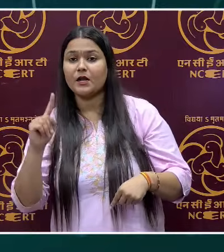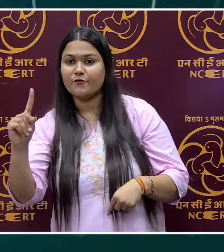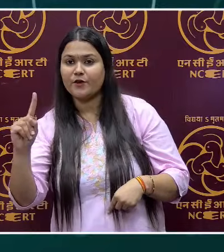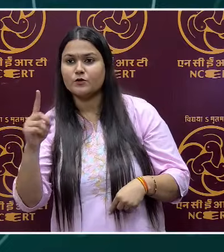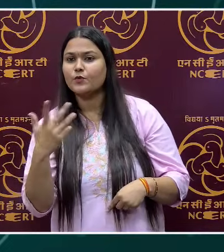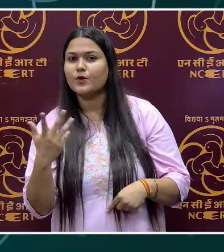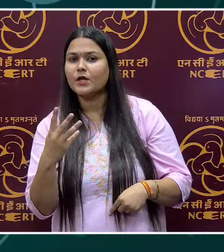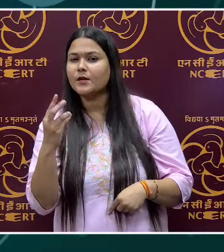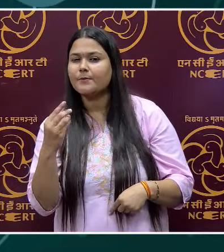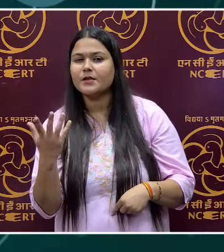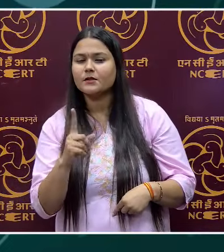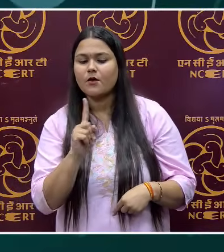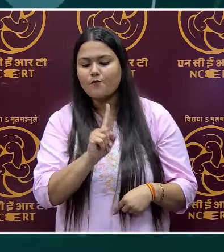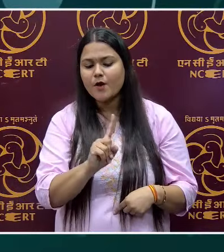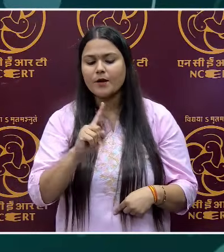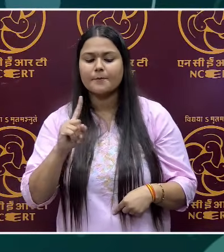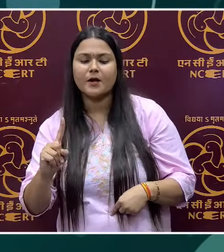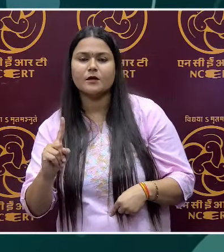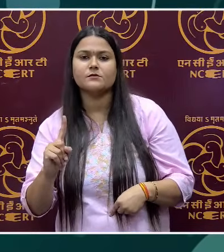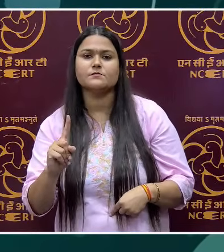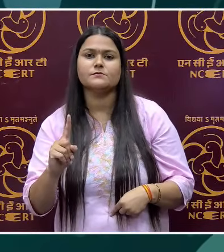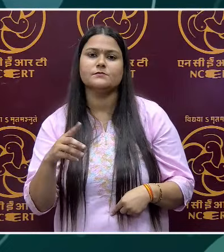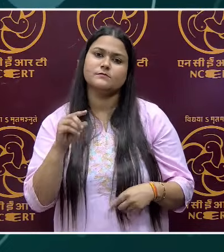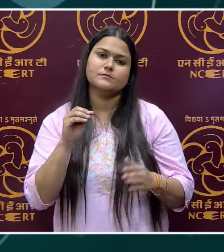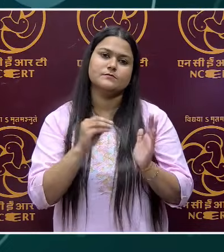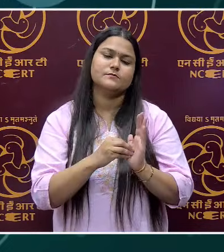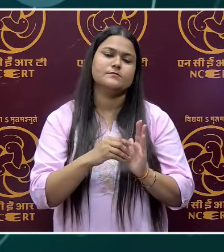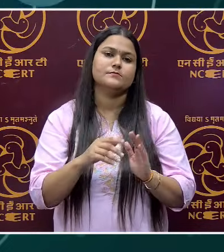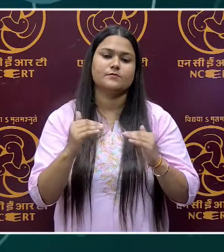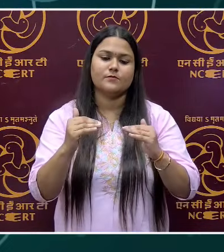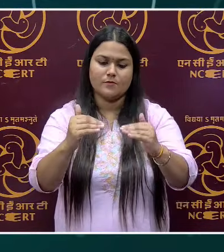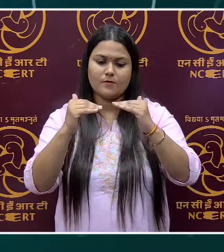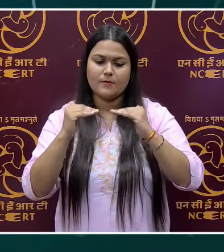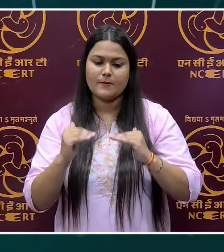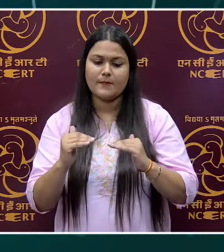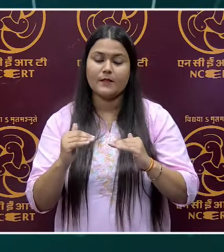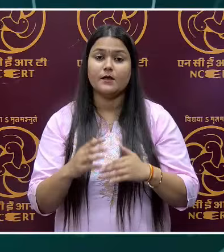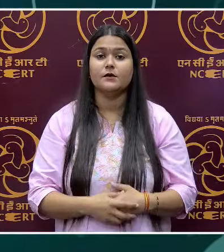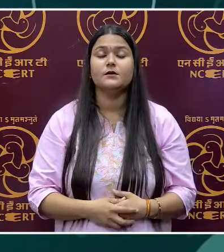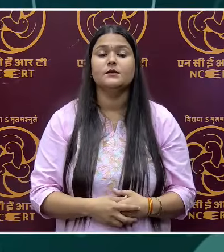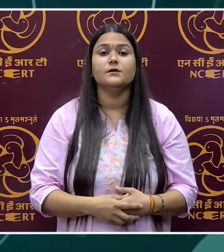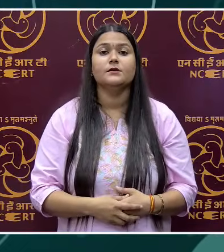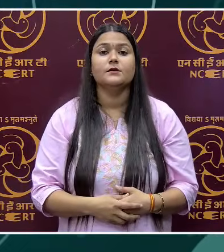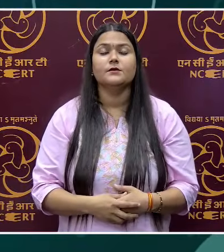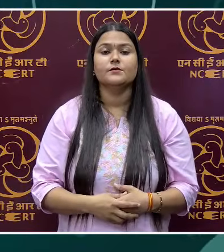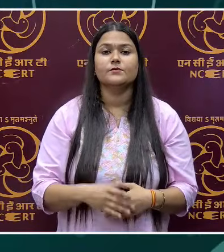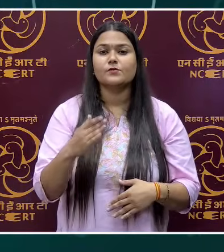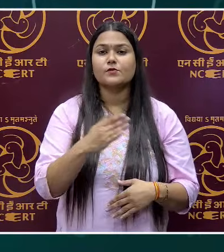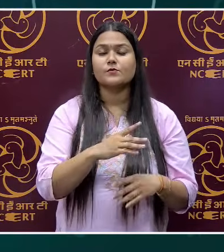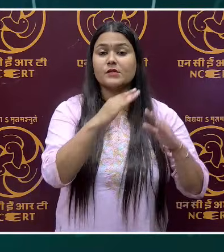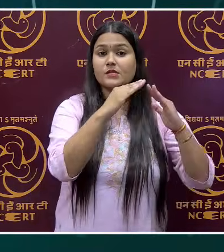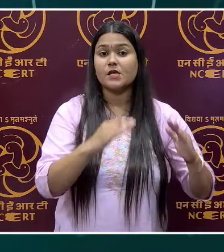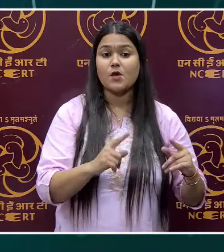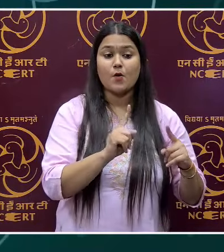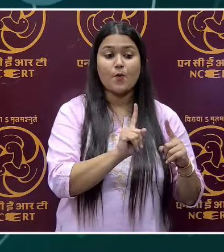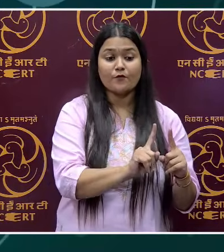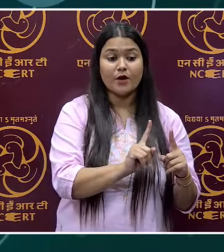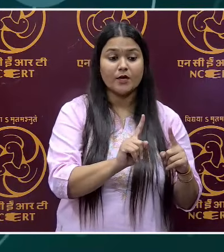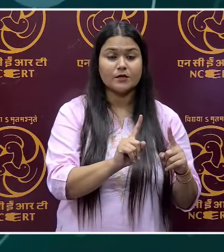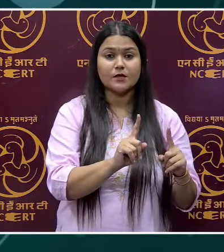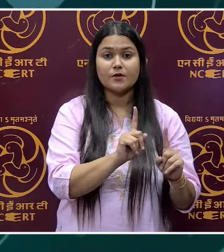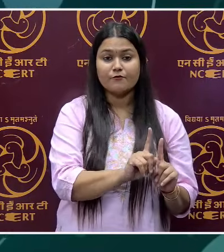also. When we submit, it is correct. Let us come to the next one, a plus b power